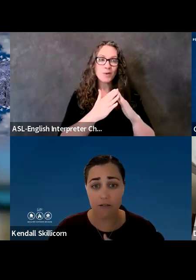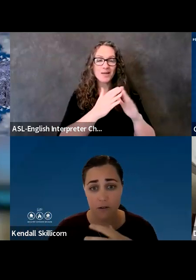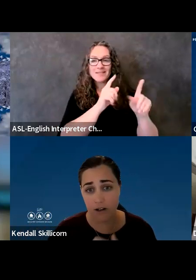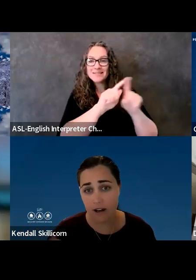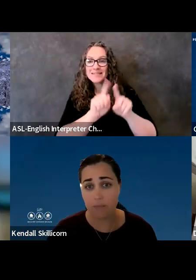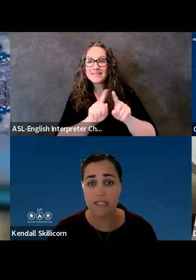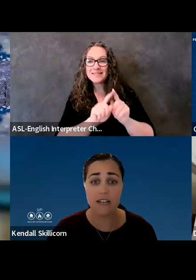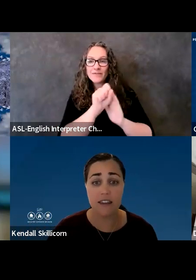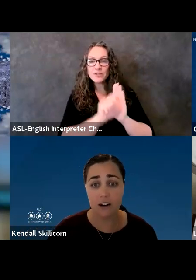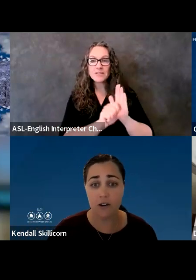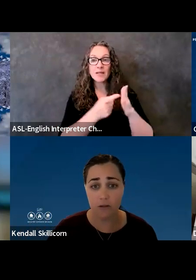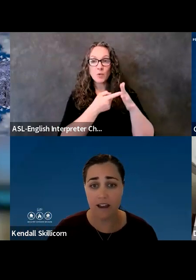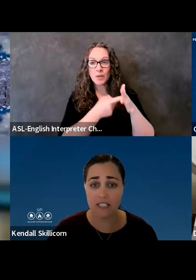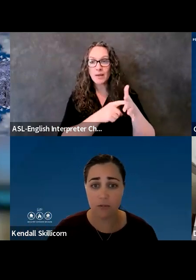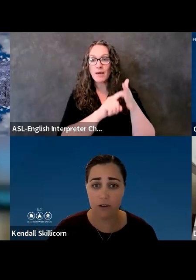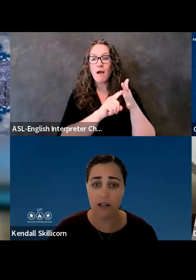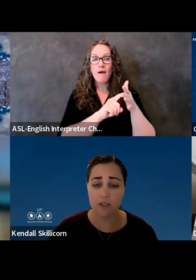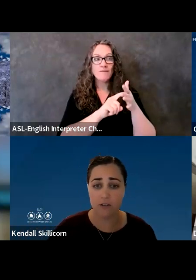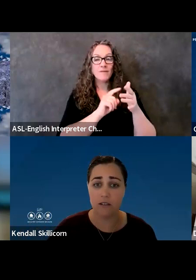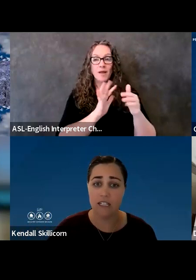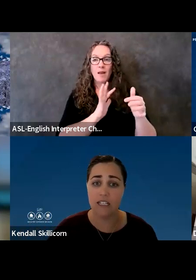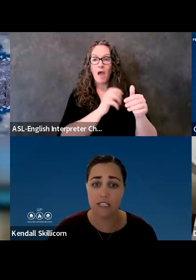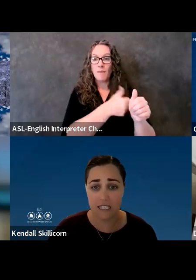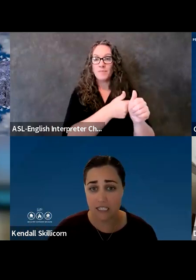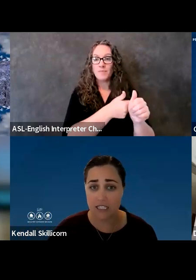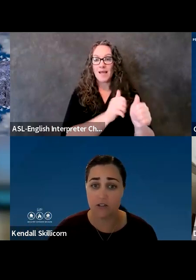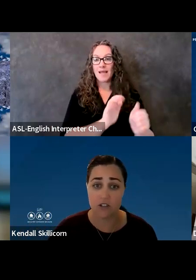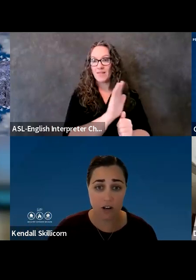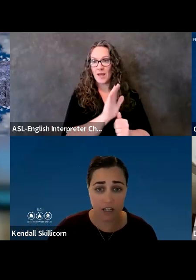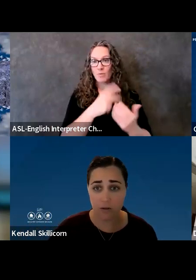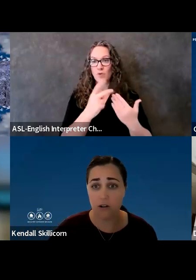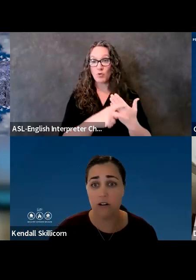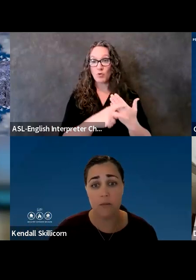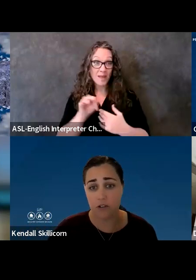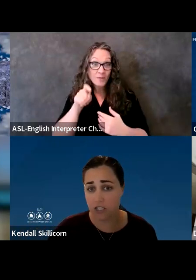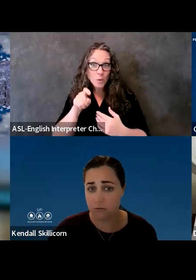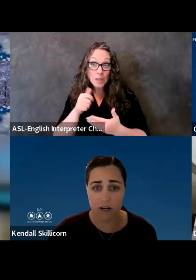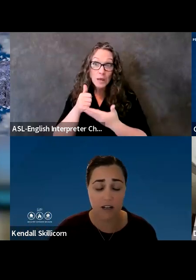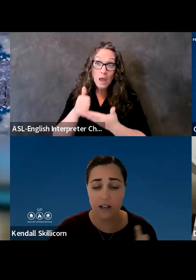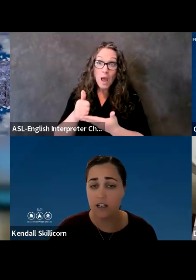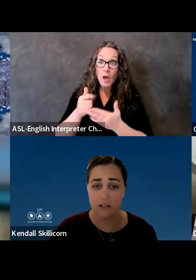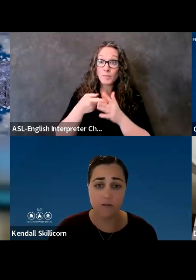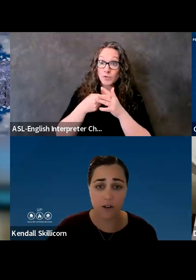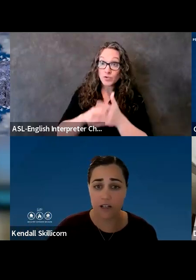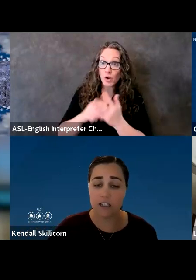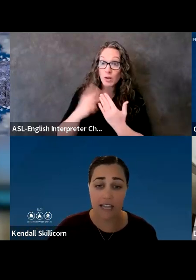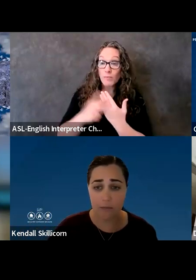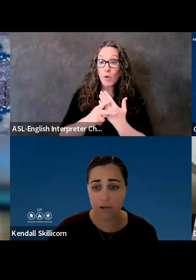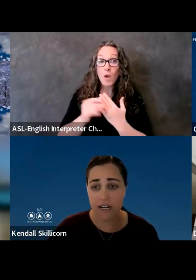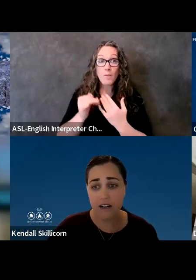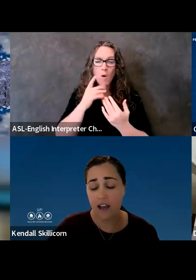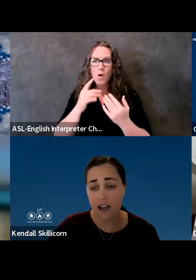kick off or update their own FAST program. So if you need any assistance, either starting a program or just wanna confer